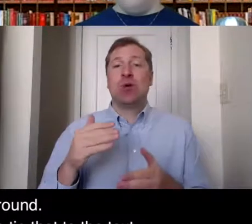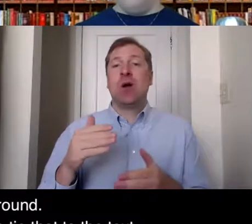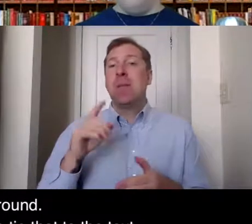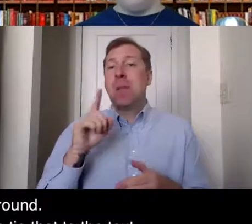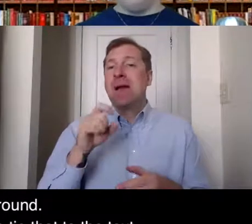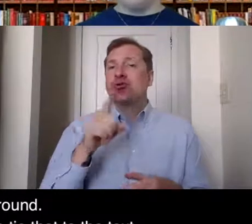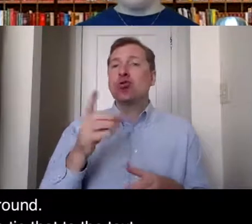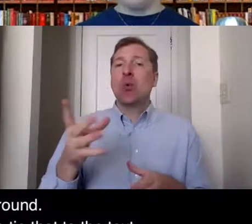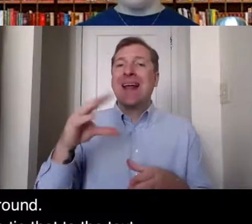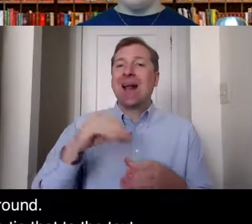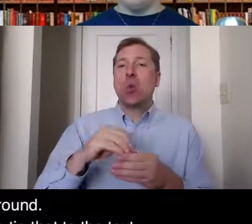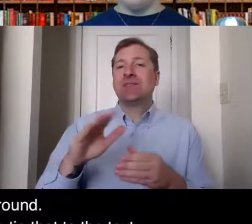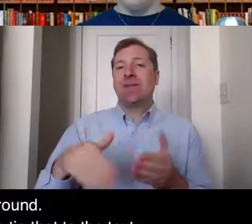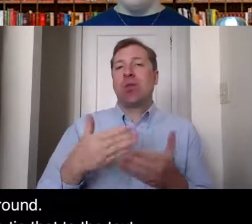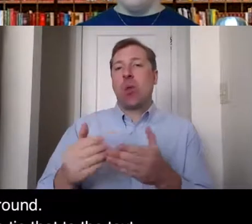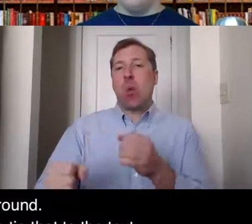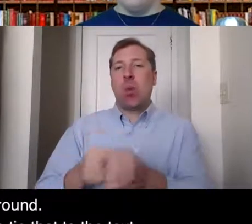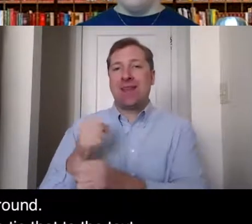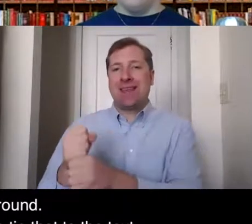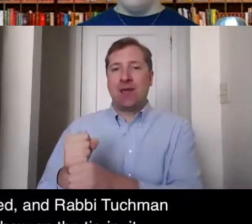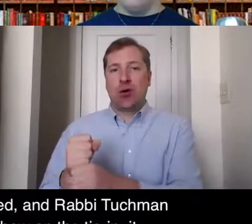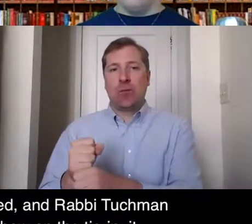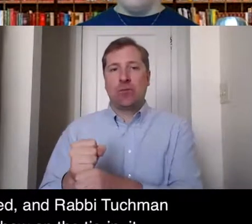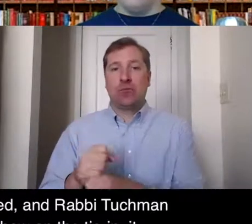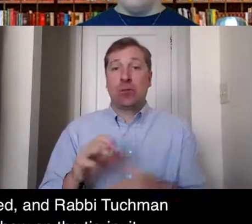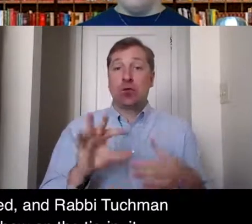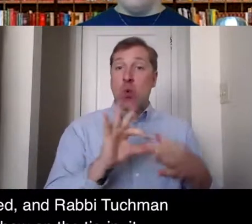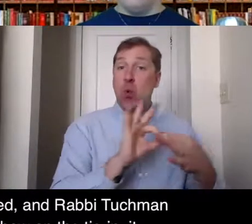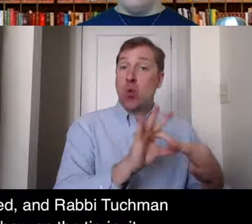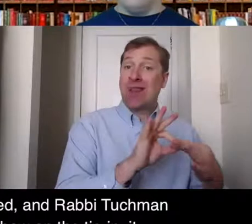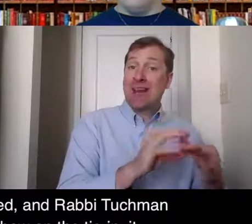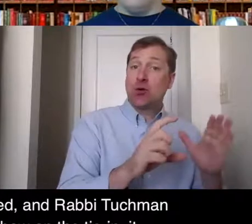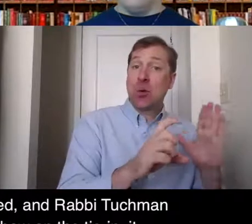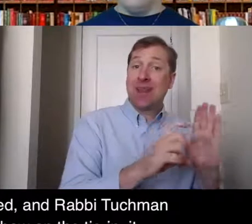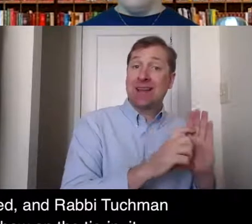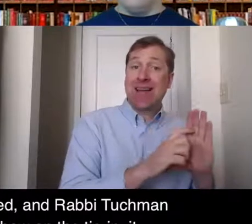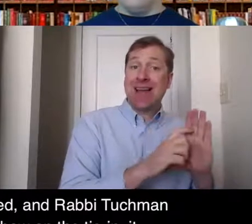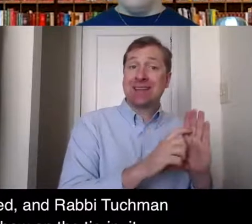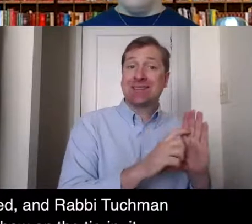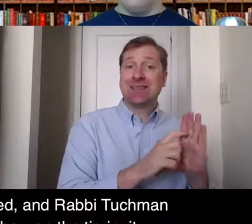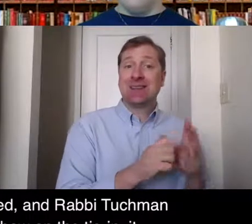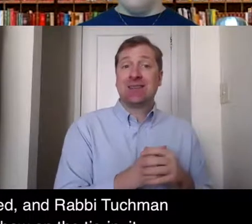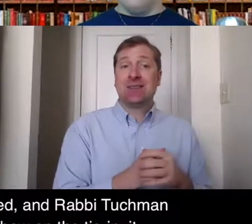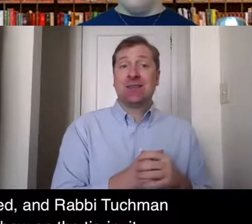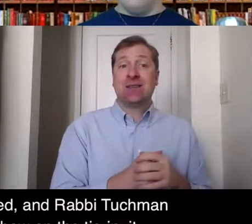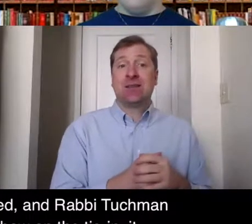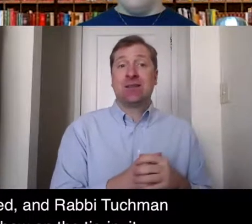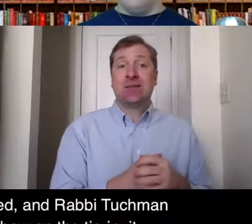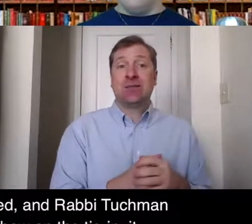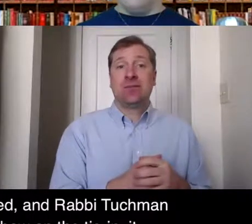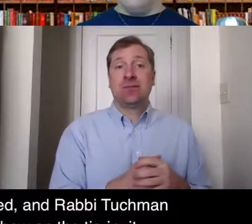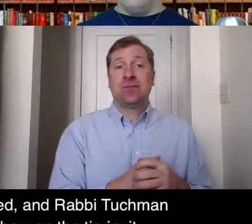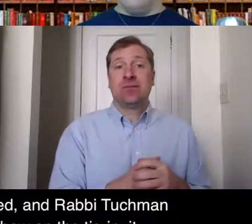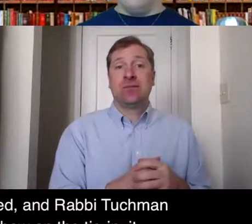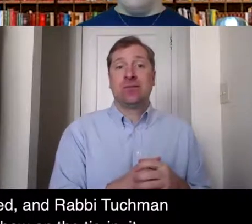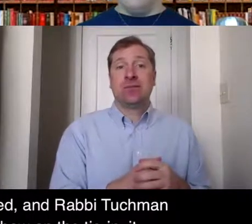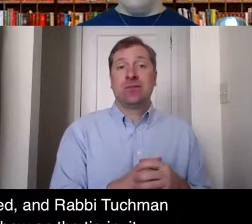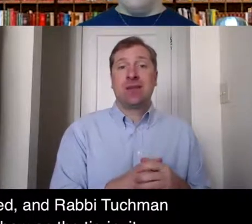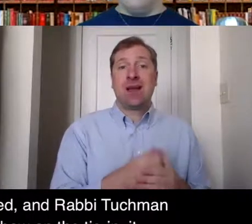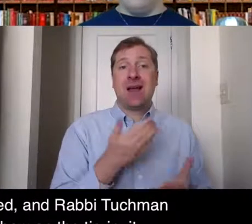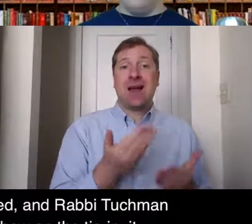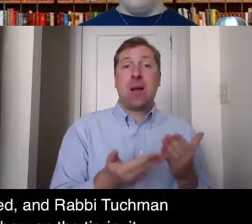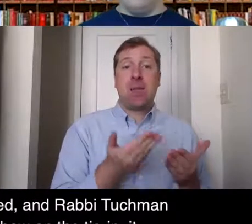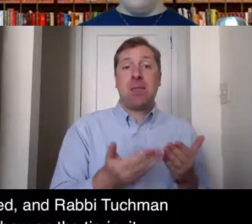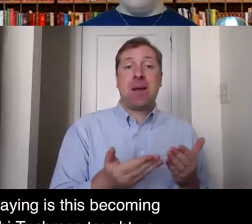round. So to tie that to the text that Rabbi Tuchman offered, and then Rabbi Tuchman, maybe you can put a bow on the